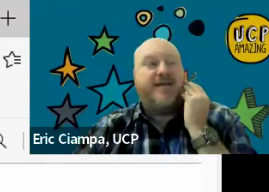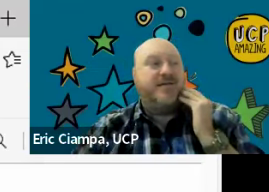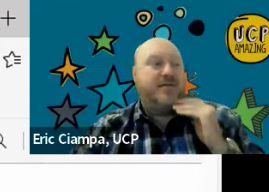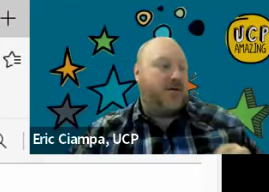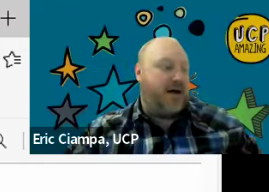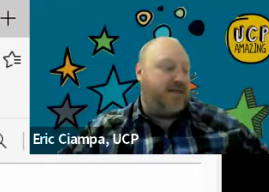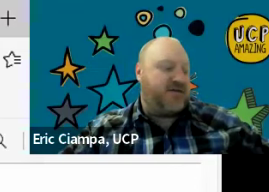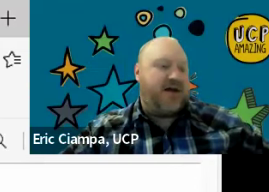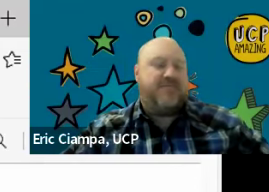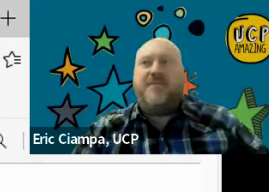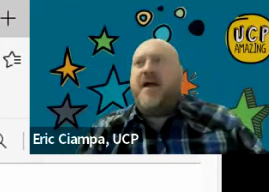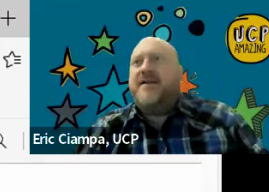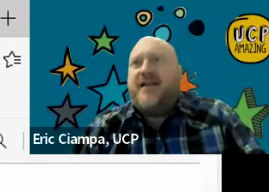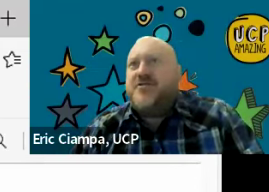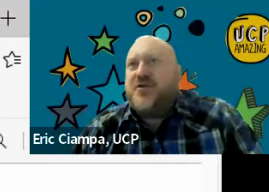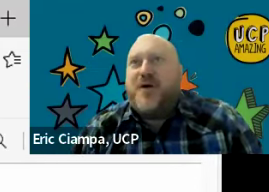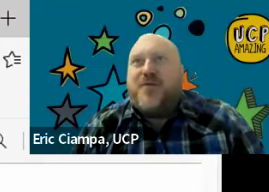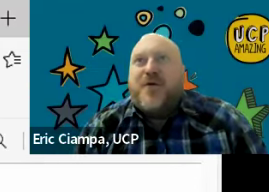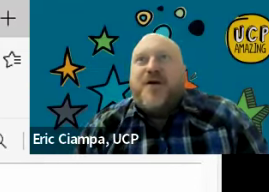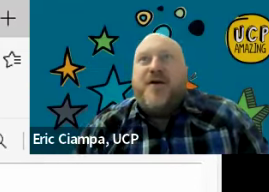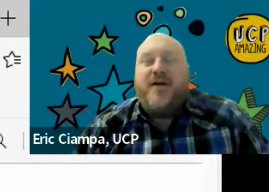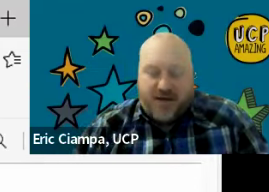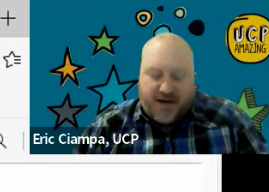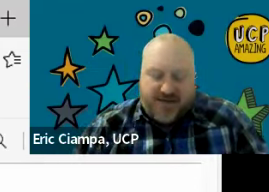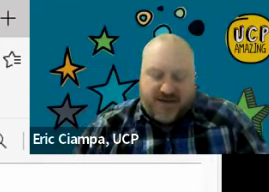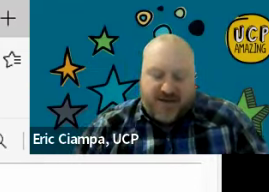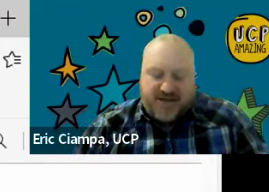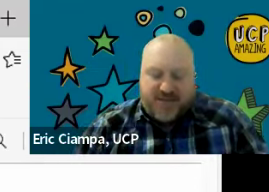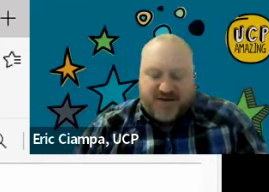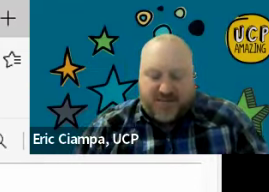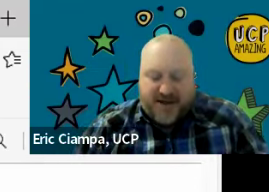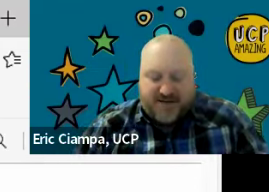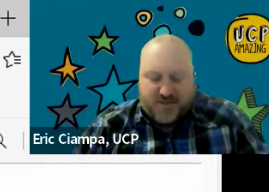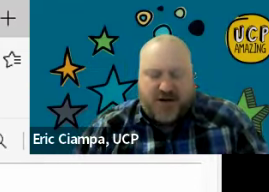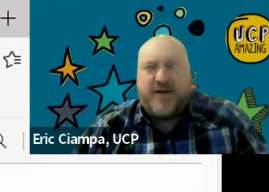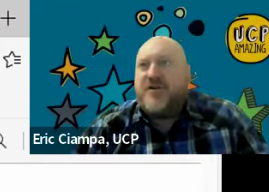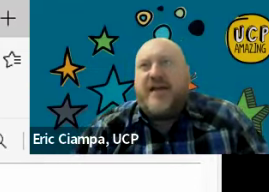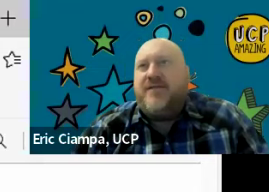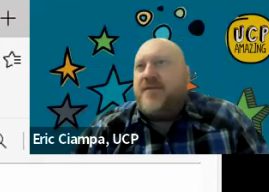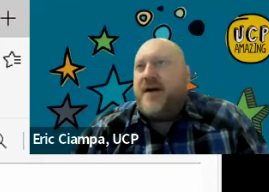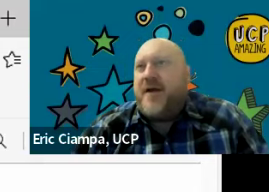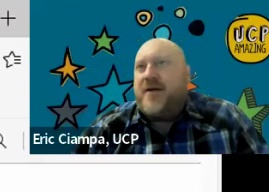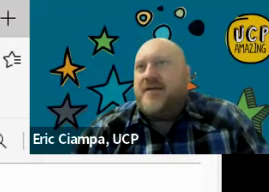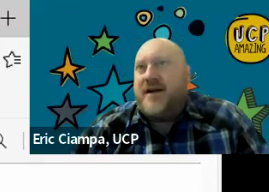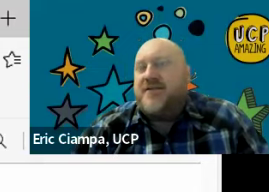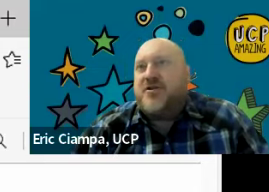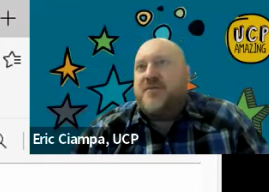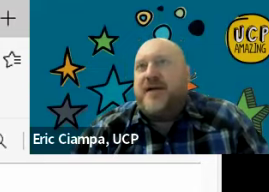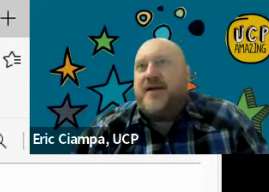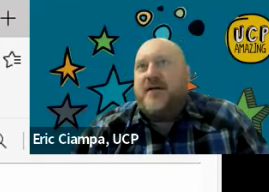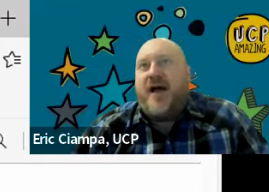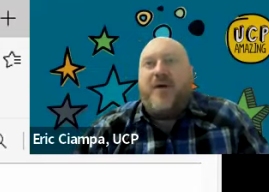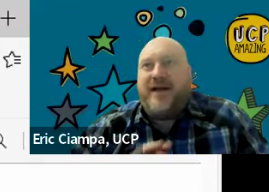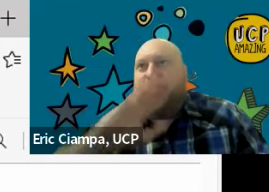So that I'm not entirely sure where. I think HCBS compliance is more cut and dry. EVV, I'm not entirely